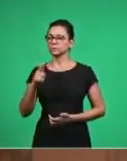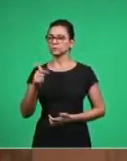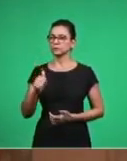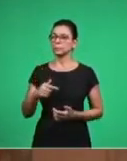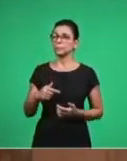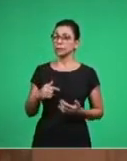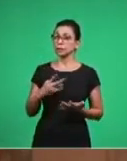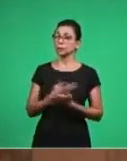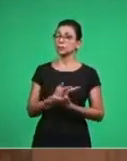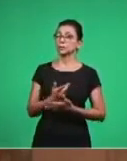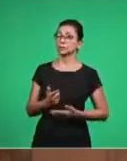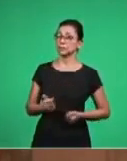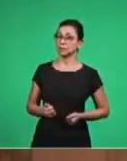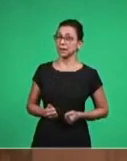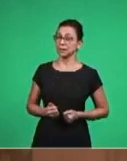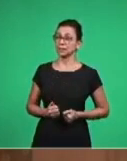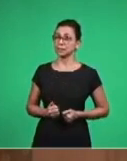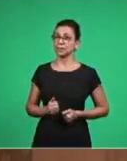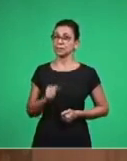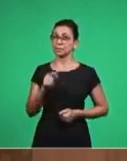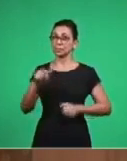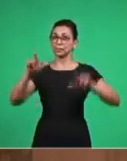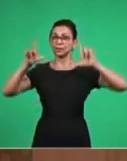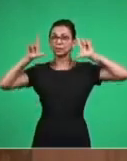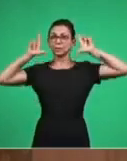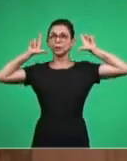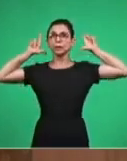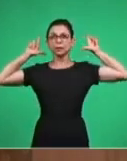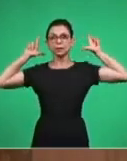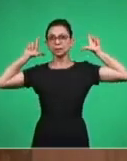This is not what we are here for.